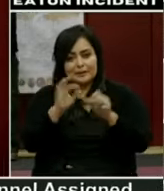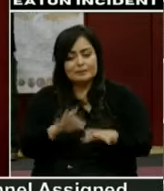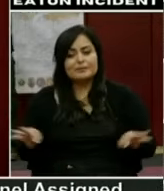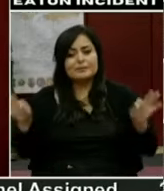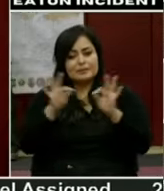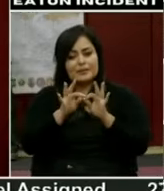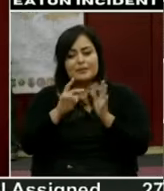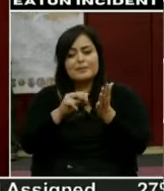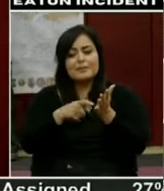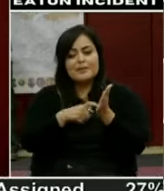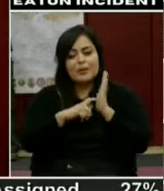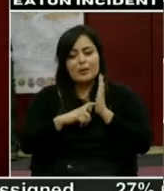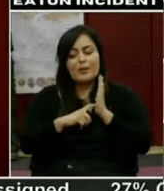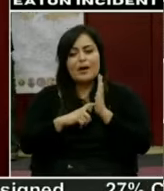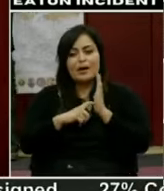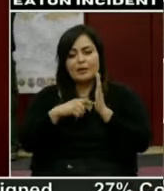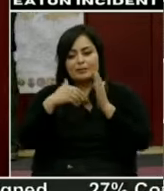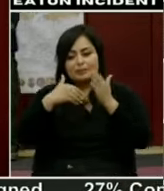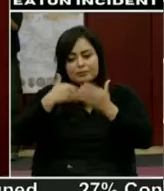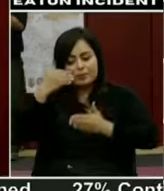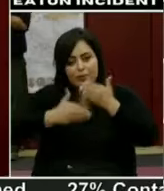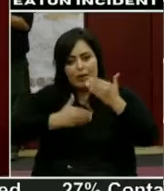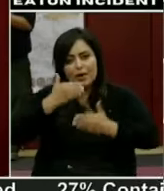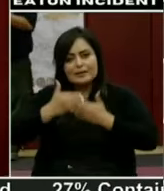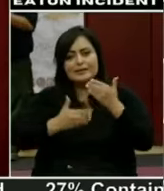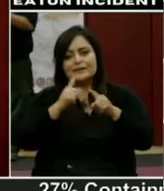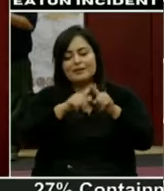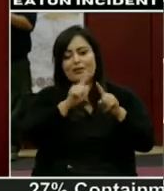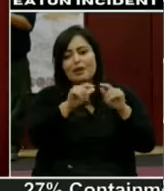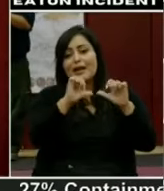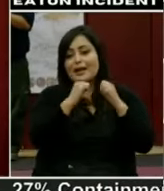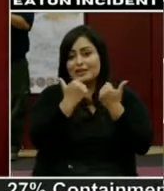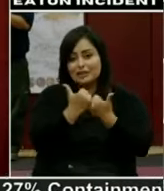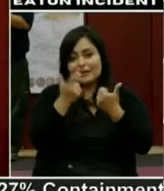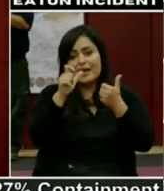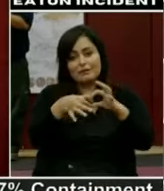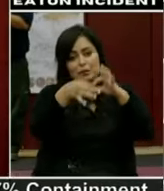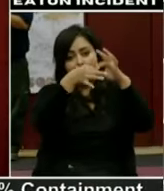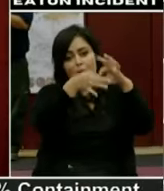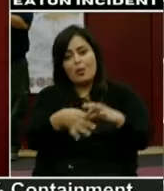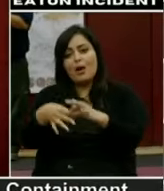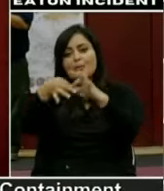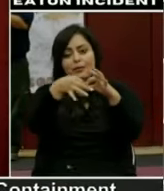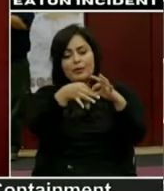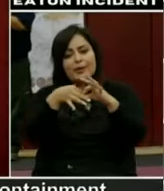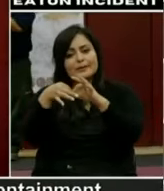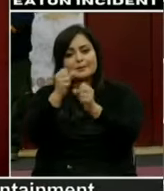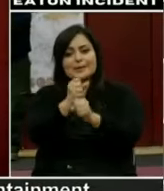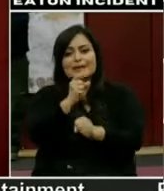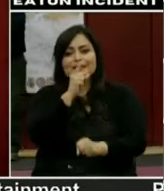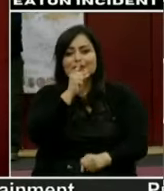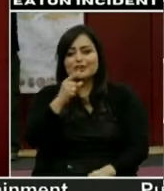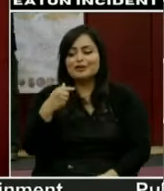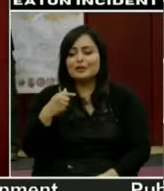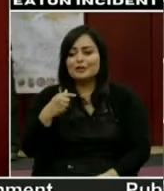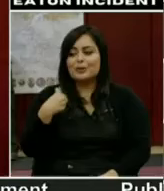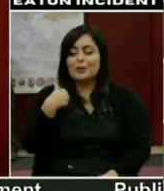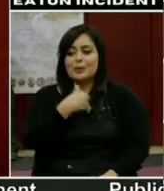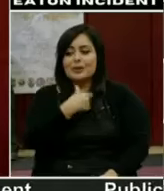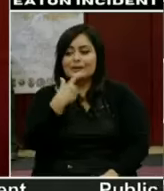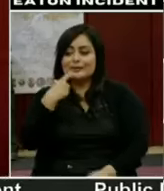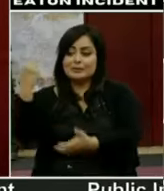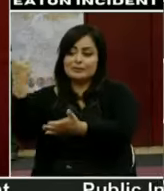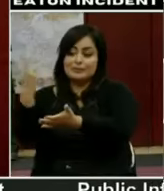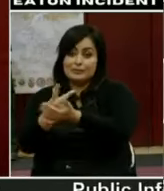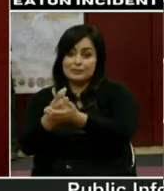of process that has to go on with that, and a lot of agencies that have to be cooperating to ensure that when we say that you could go back in